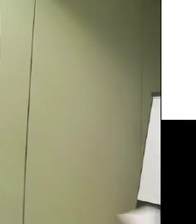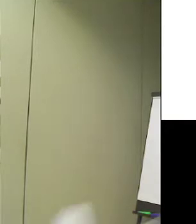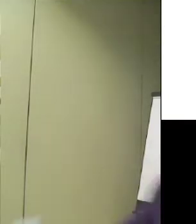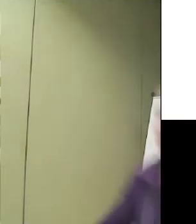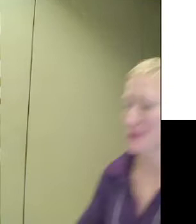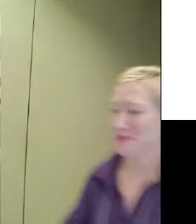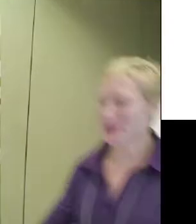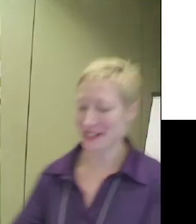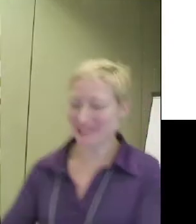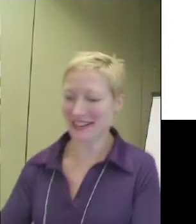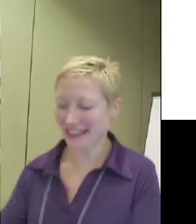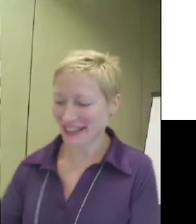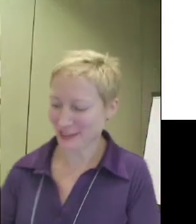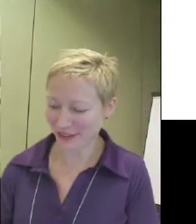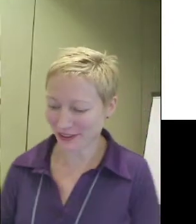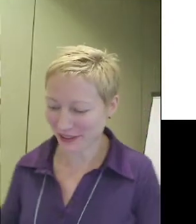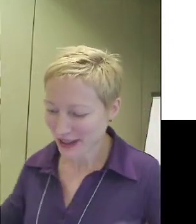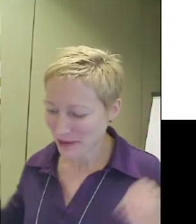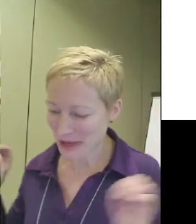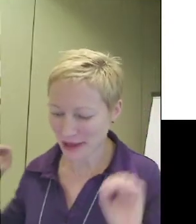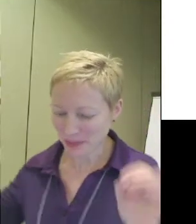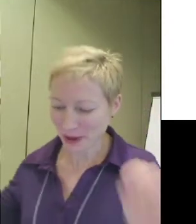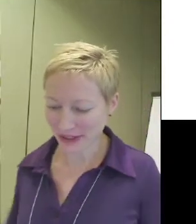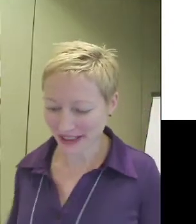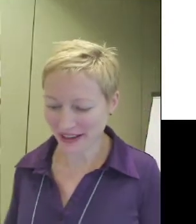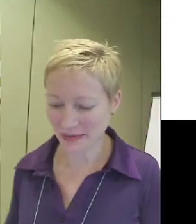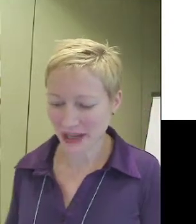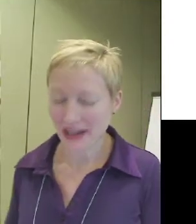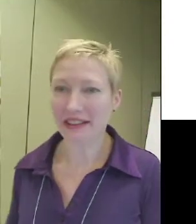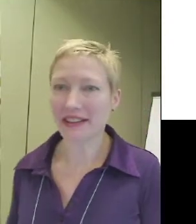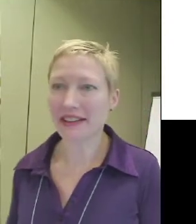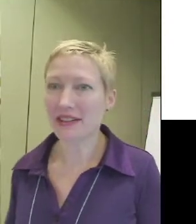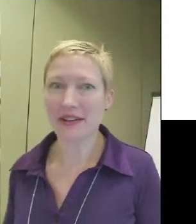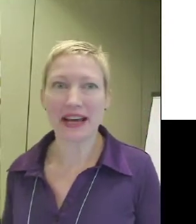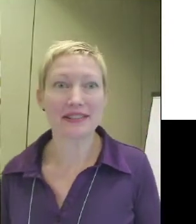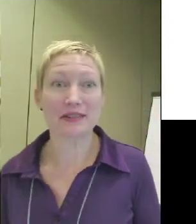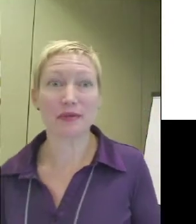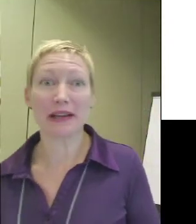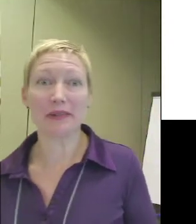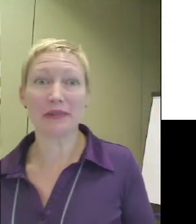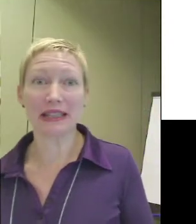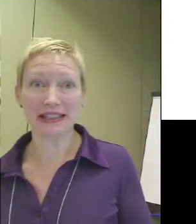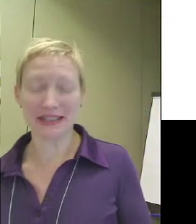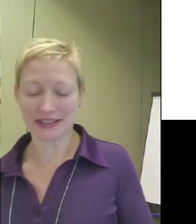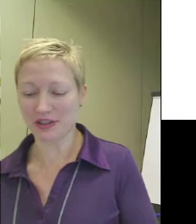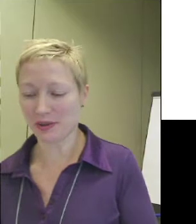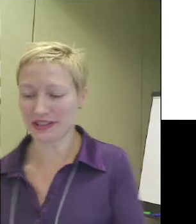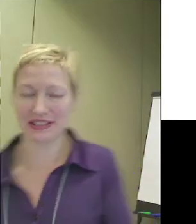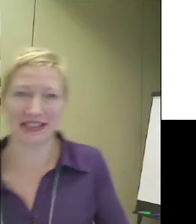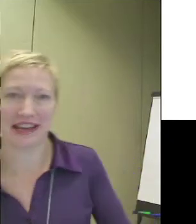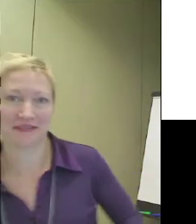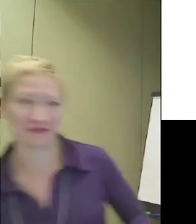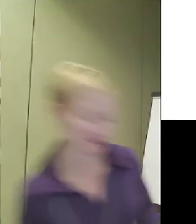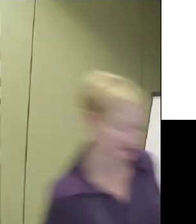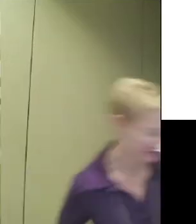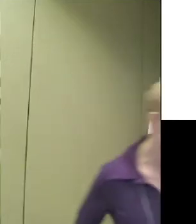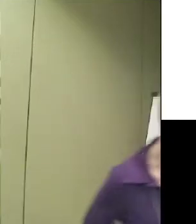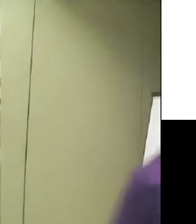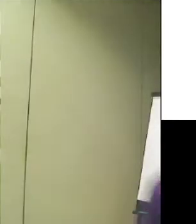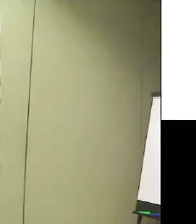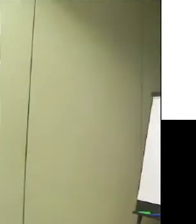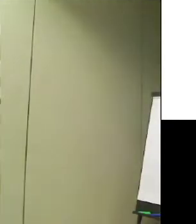Thank you so much, Marcus, not less for being on Perfect Time. I'd like to ask Rebecca McGinnis to join us now.